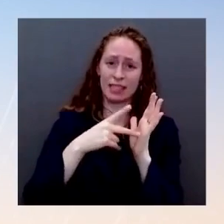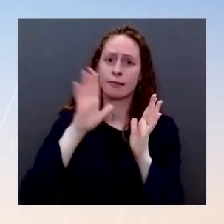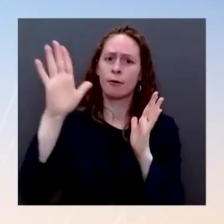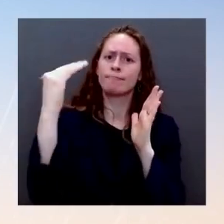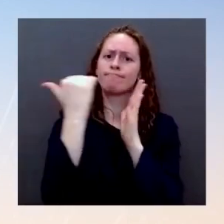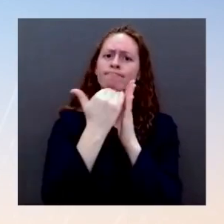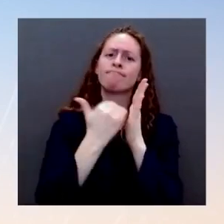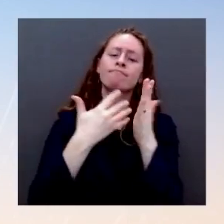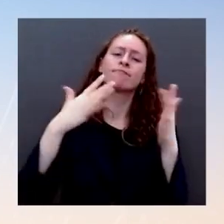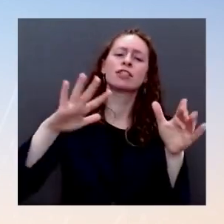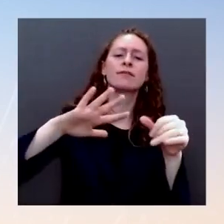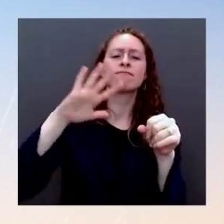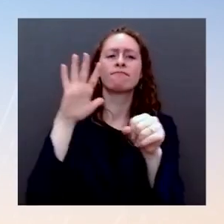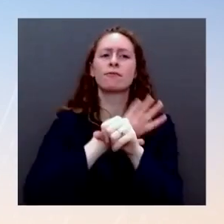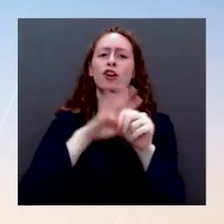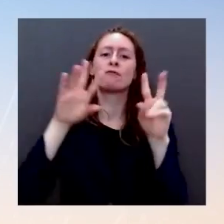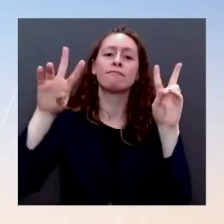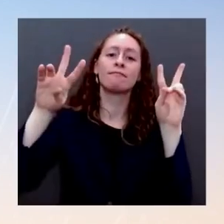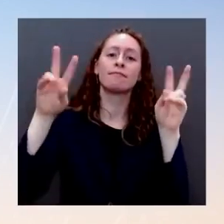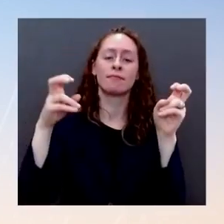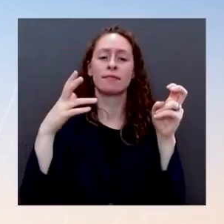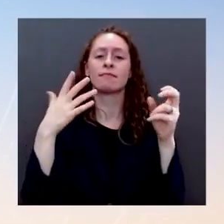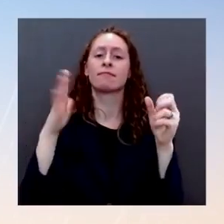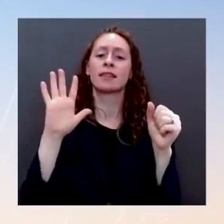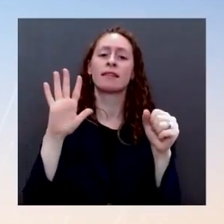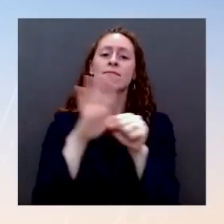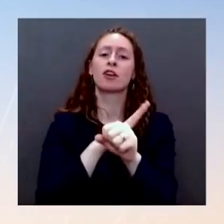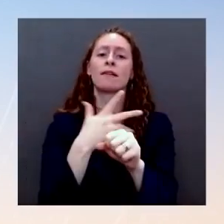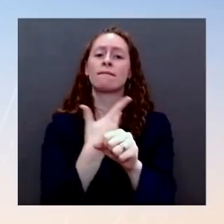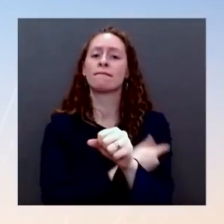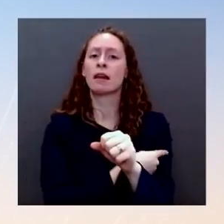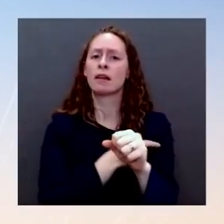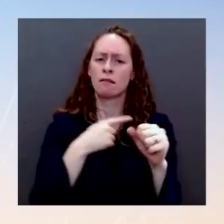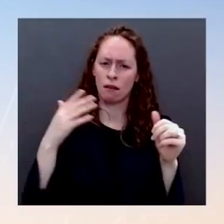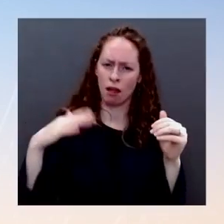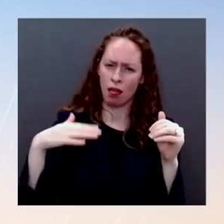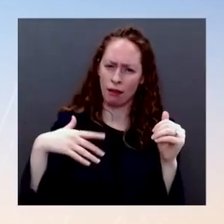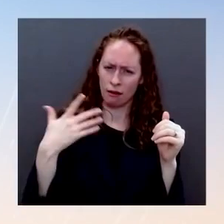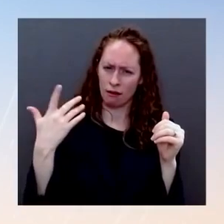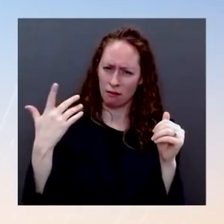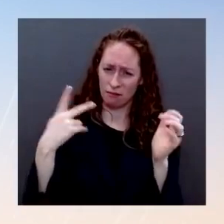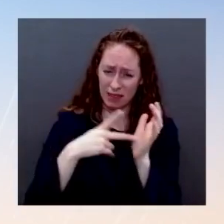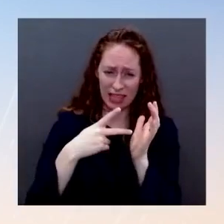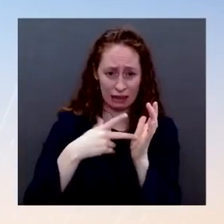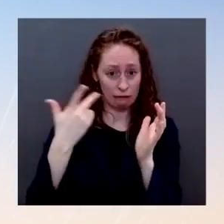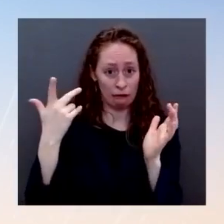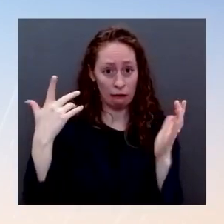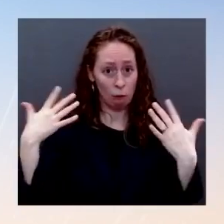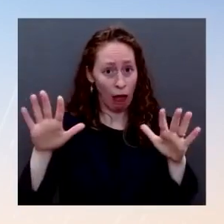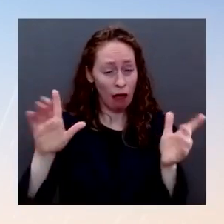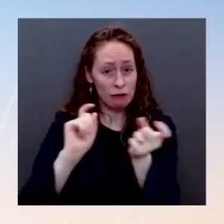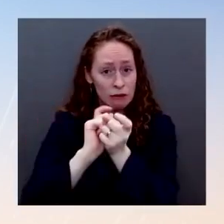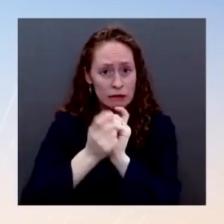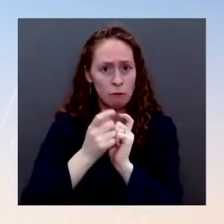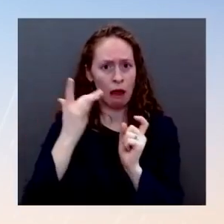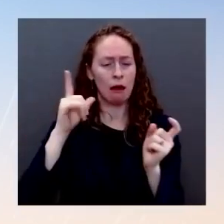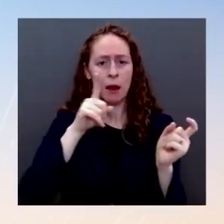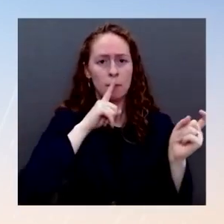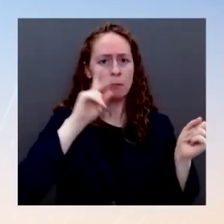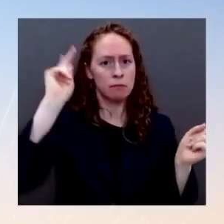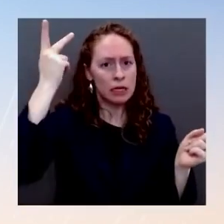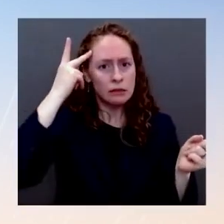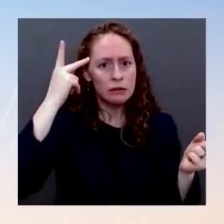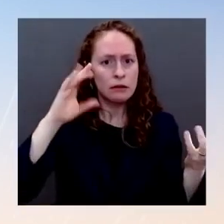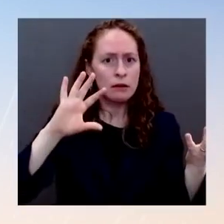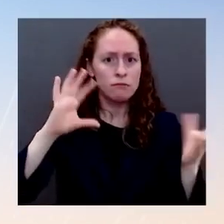consequence that the White House isn't ready to embrace, something like not being able to go to restaurants, or people go to offices, or industries that have suffered